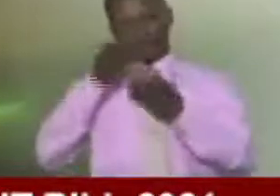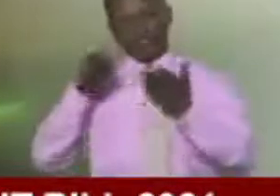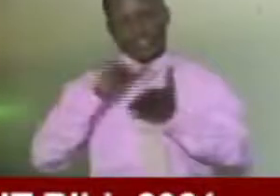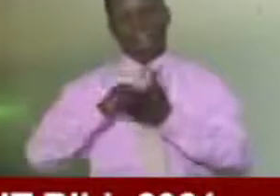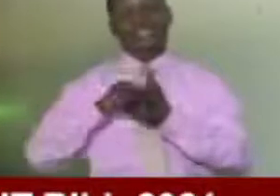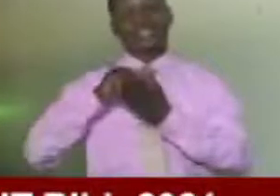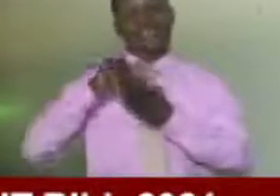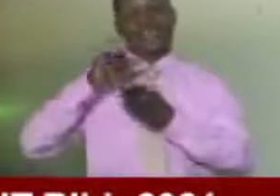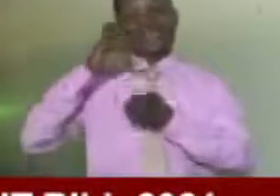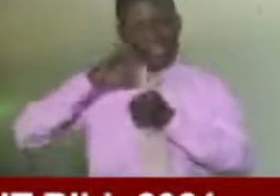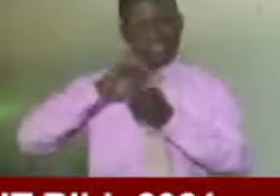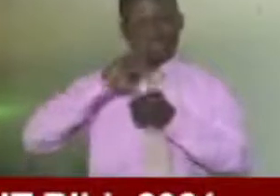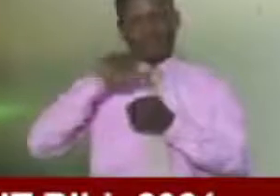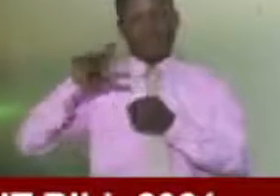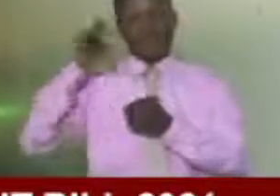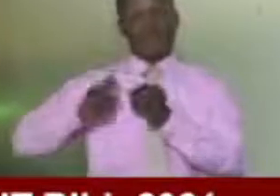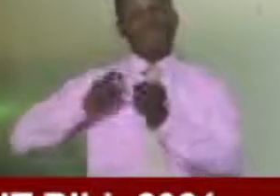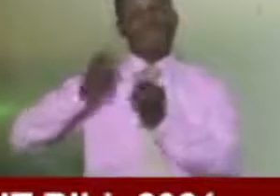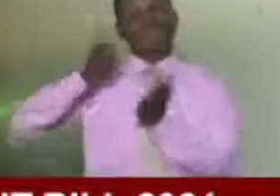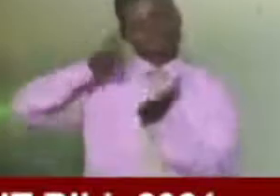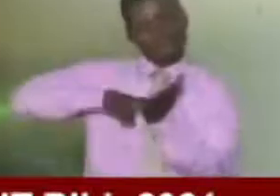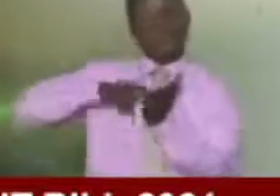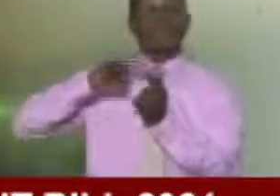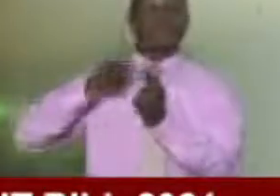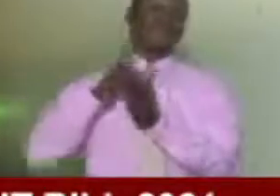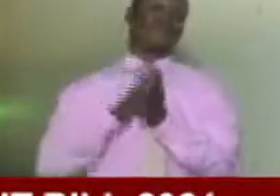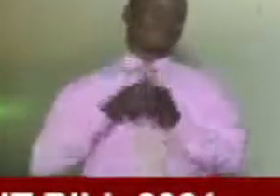law now. And why we want it to be passed now is because